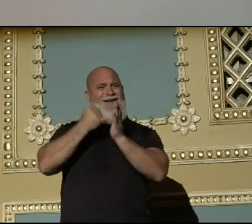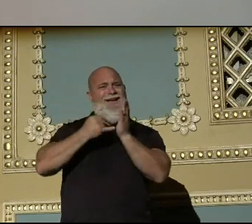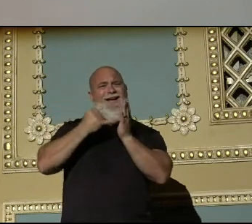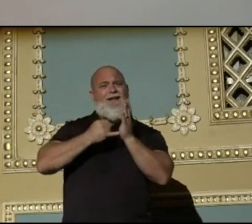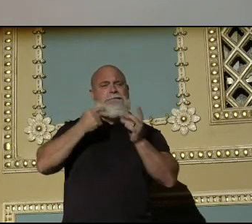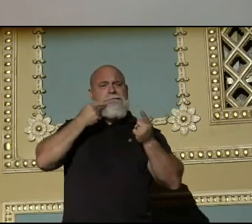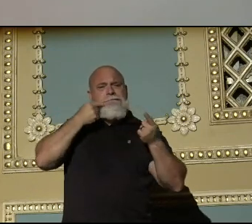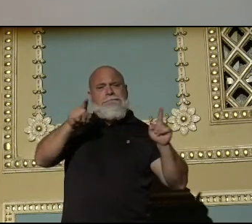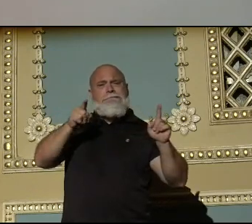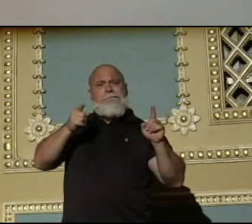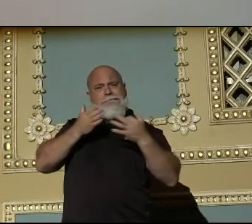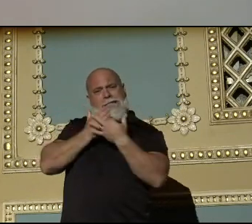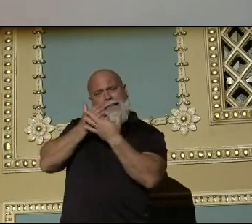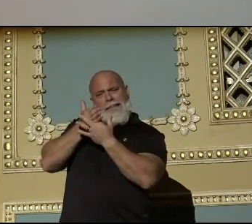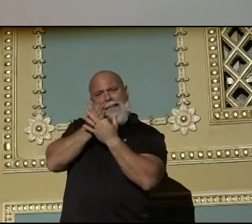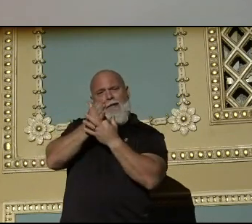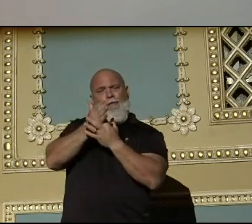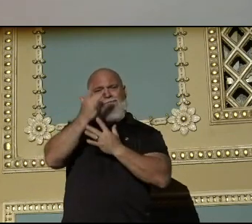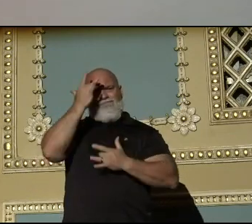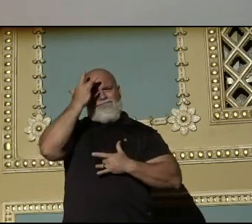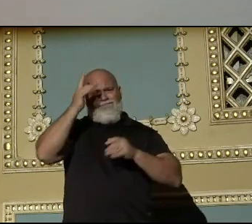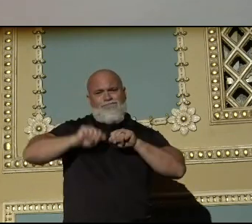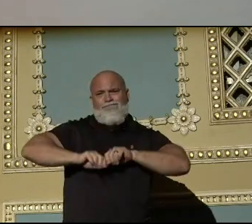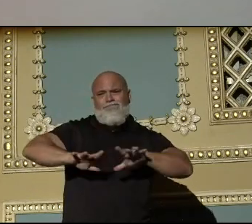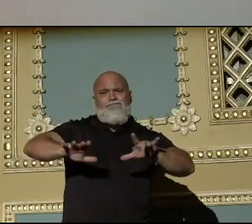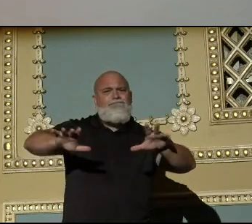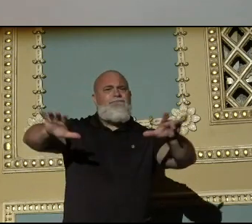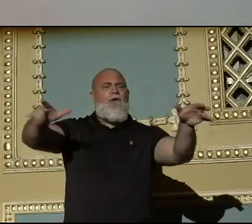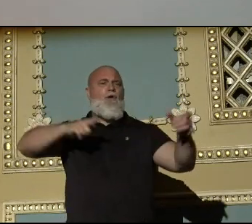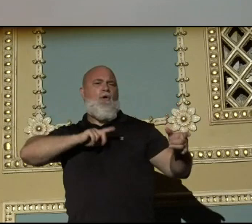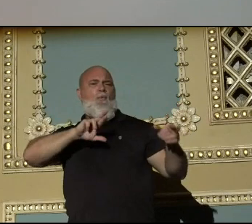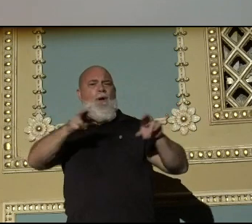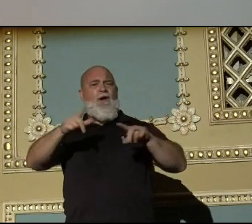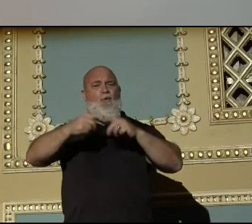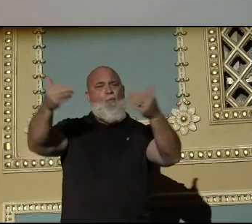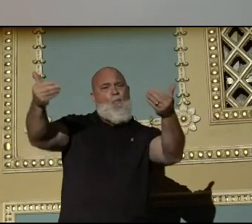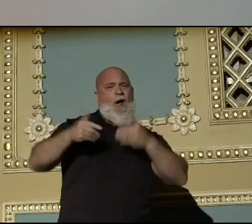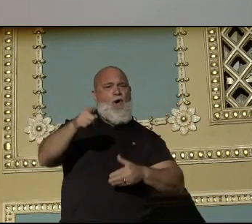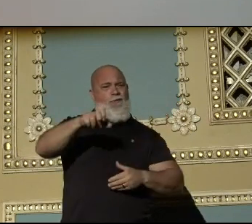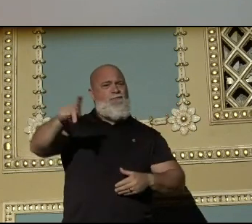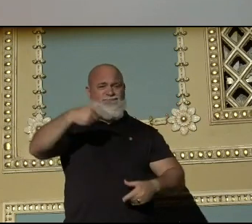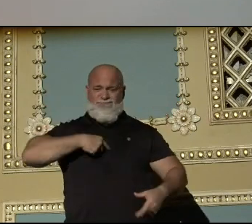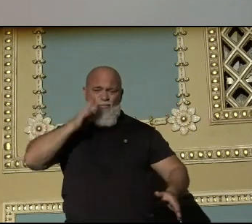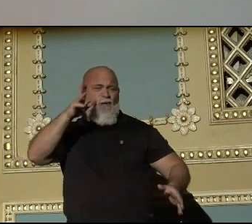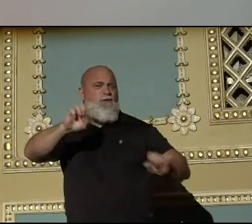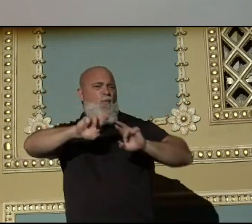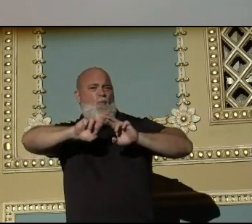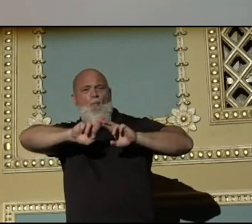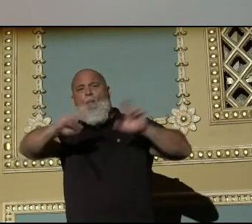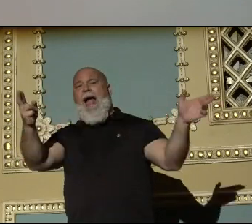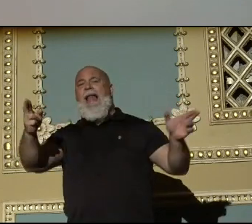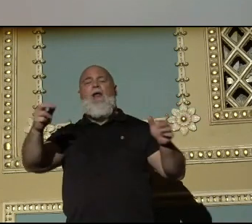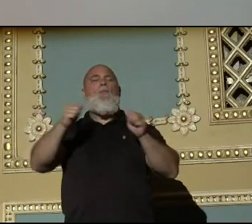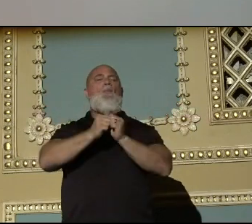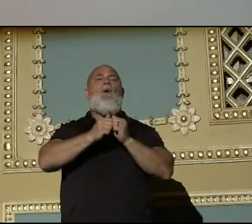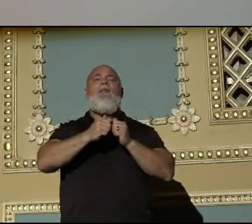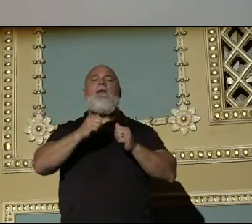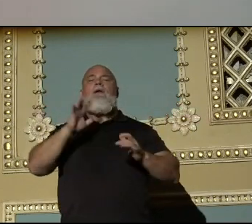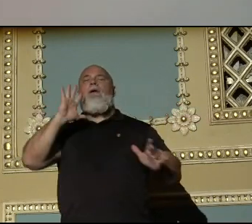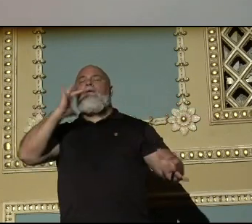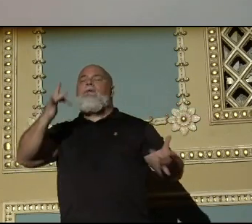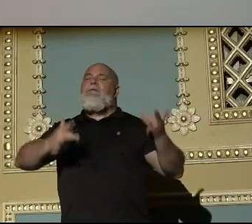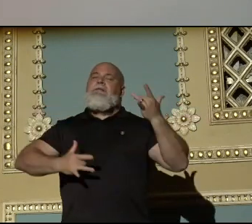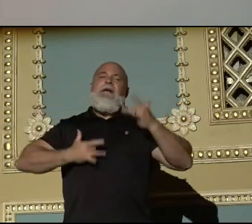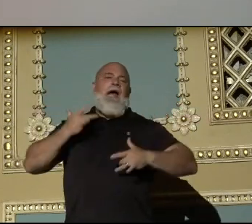this pandemic. And we want to be ready to welcome you back, and we will be ready to welcome you back with just the most exciting